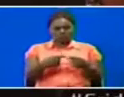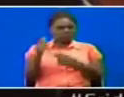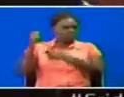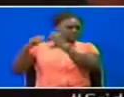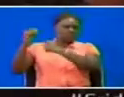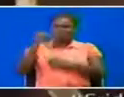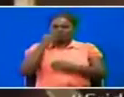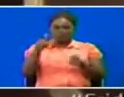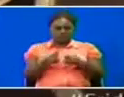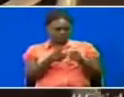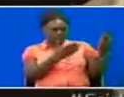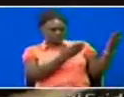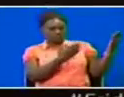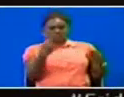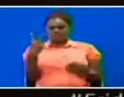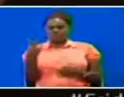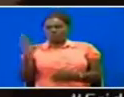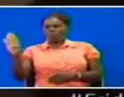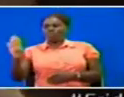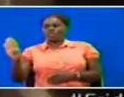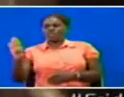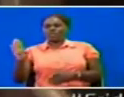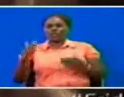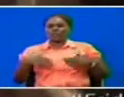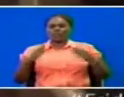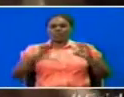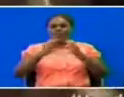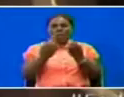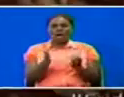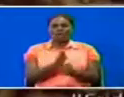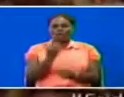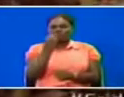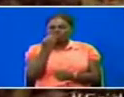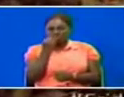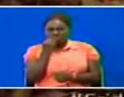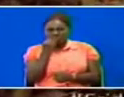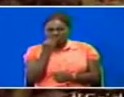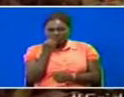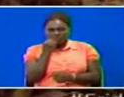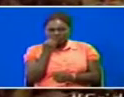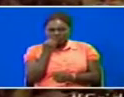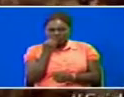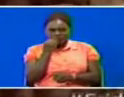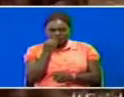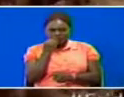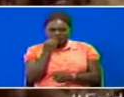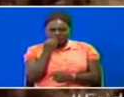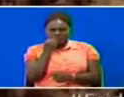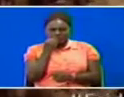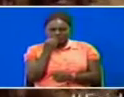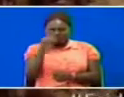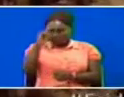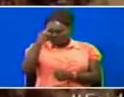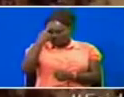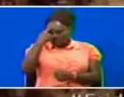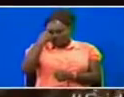beef. More than 2 billion people worldwide eat bugs. They are common in diets across parts of Asia, Latin